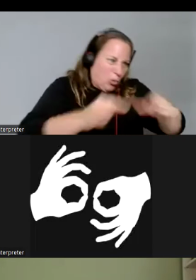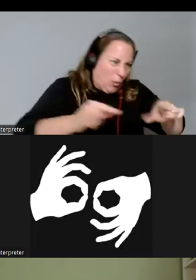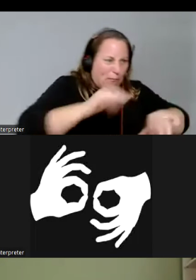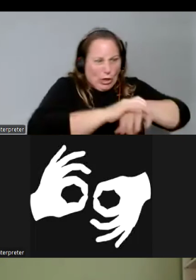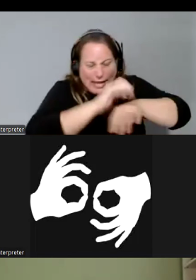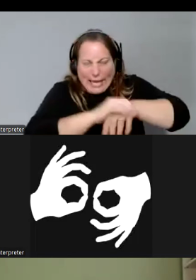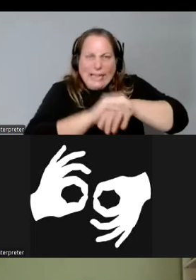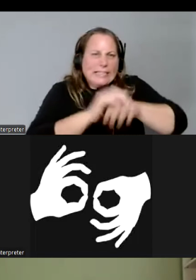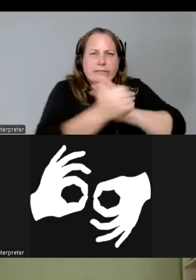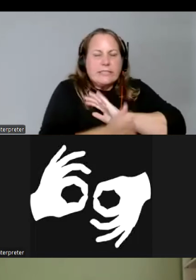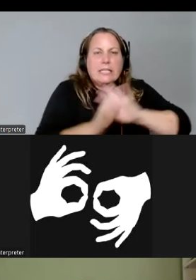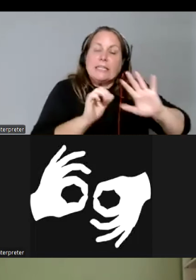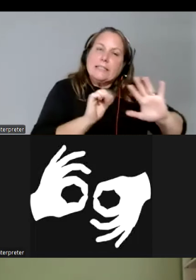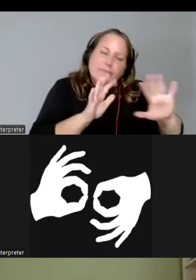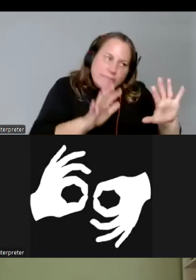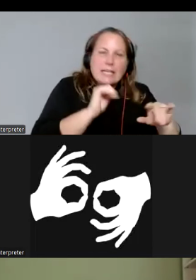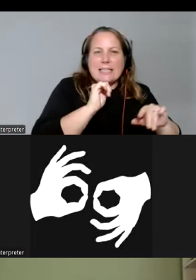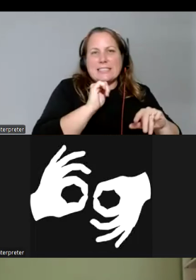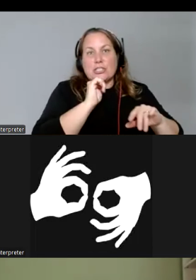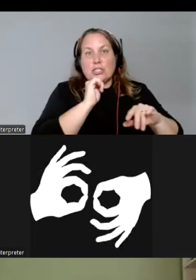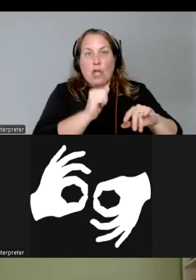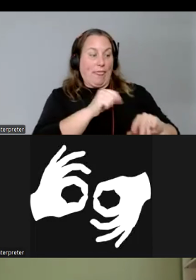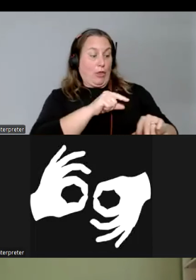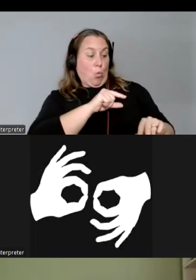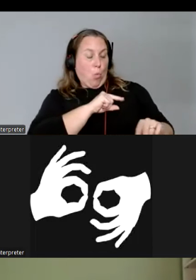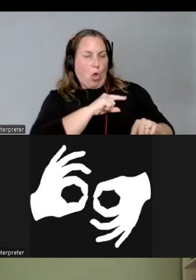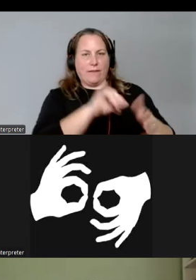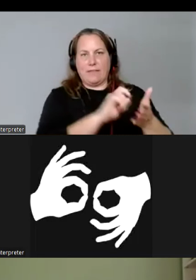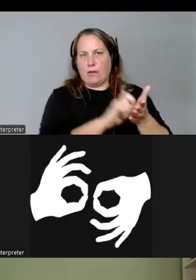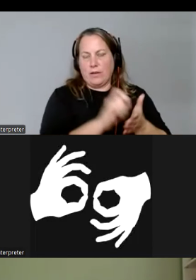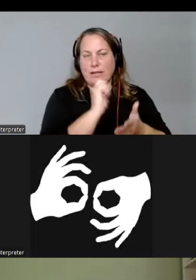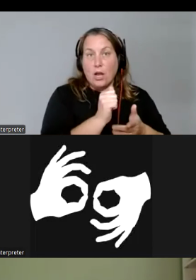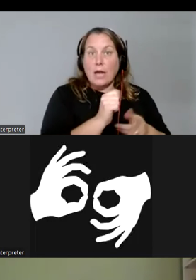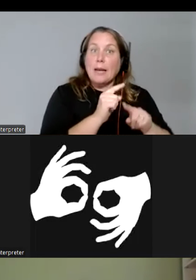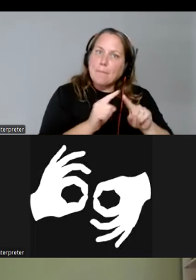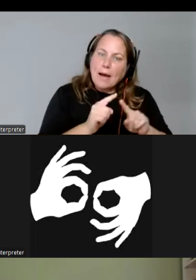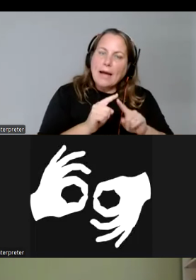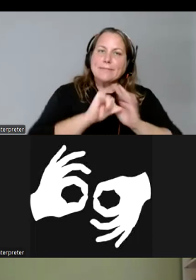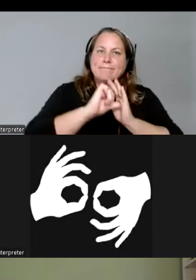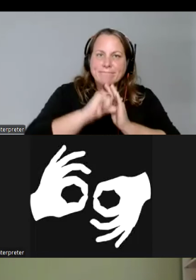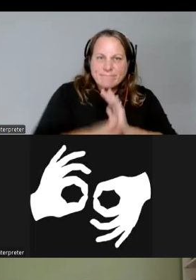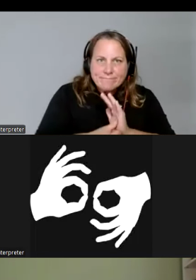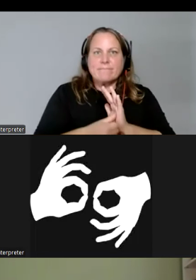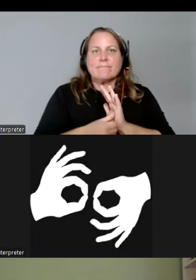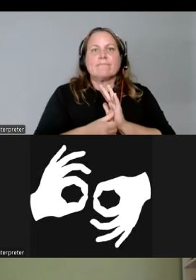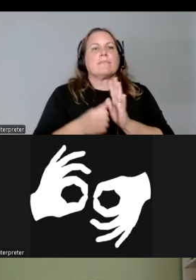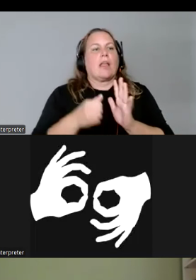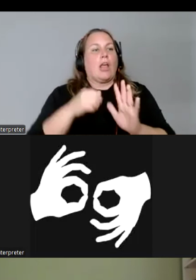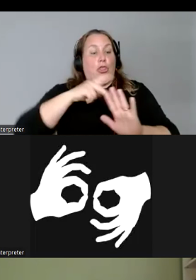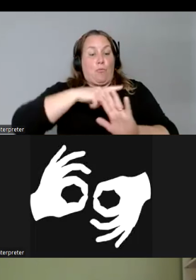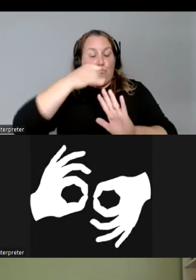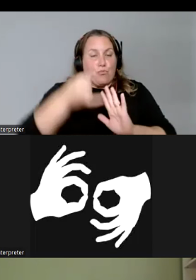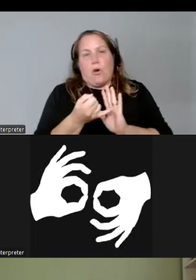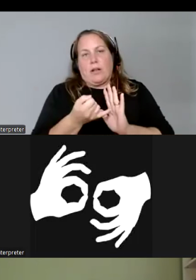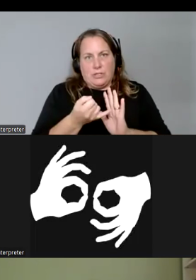so much about quality of your writing. What you should be concerned with is whether the project comes through your writing